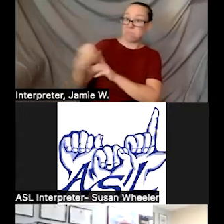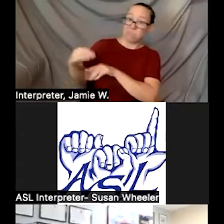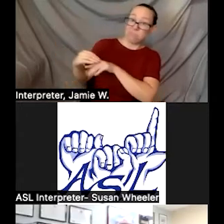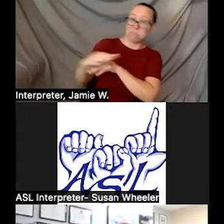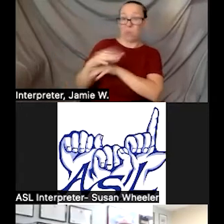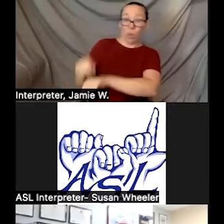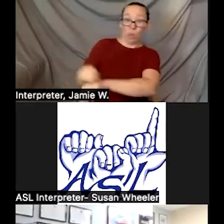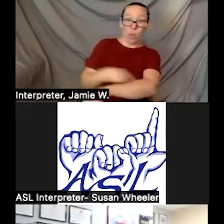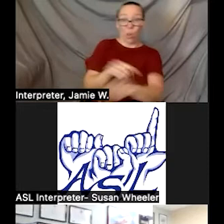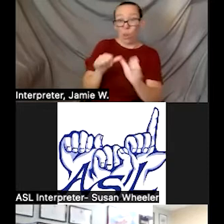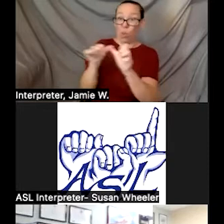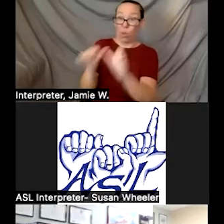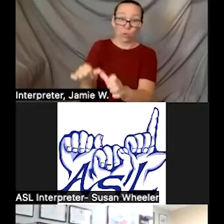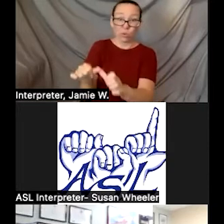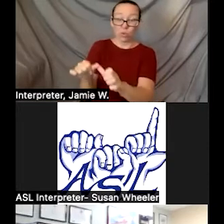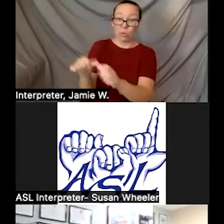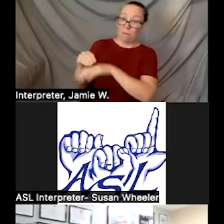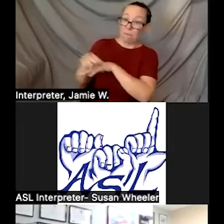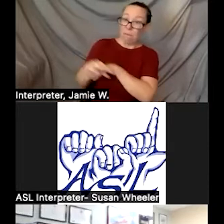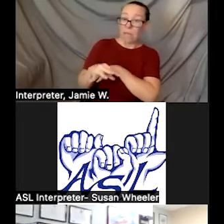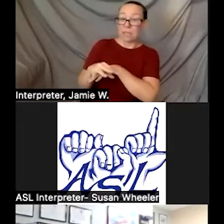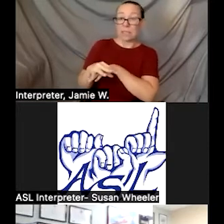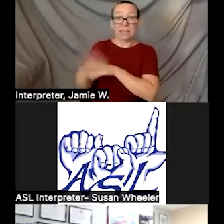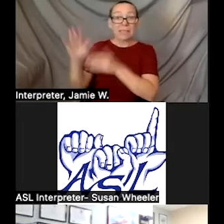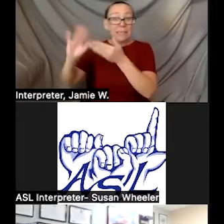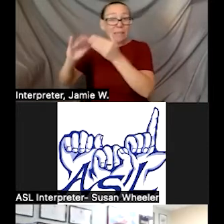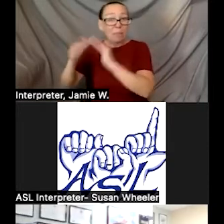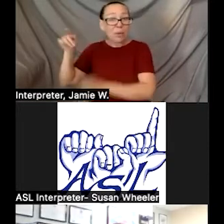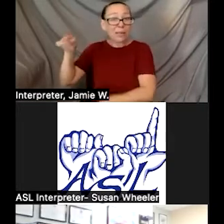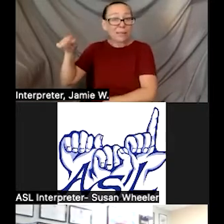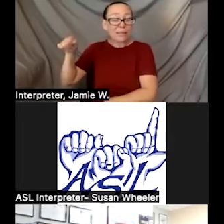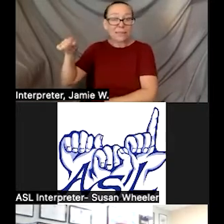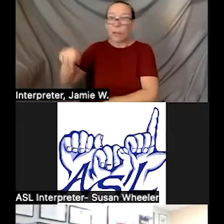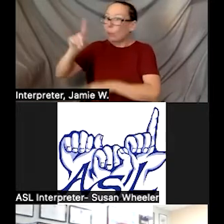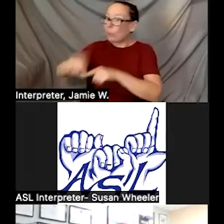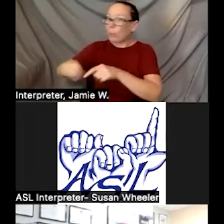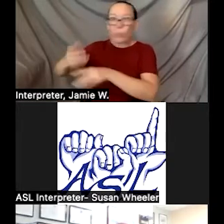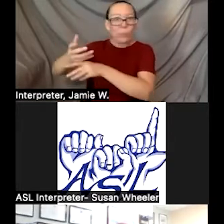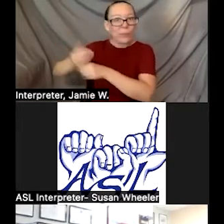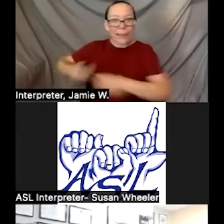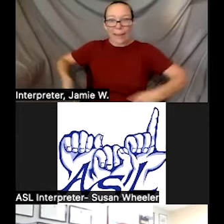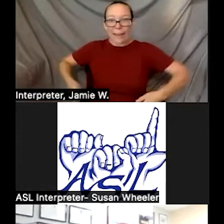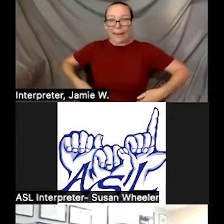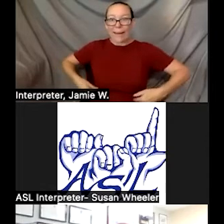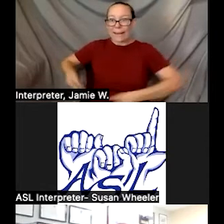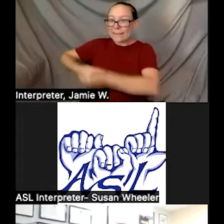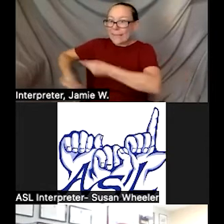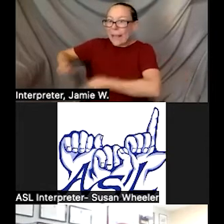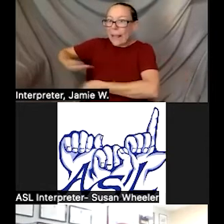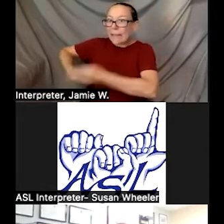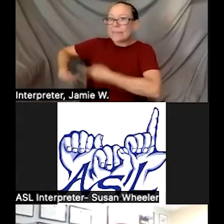those communities that weren't able to be dialysized and weren't able to get their diabetes